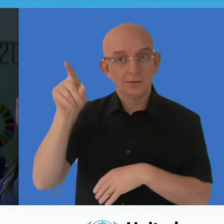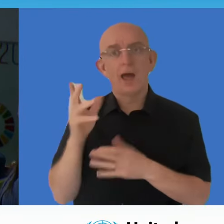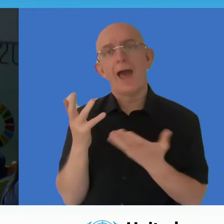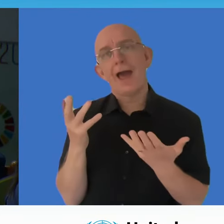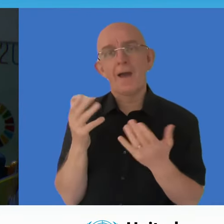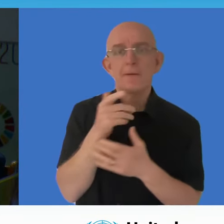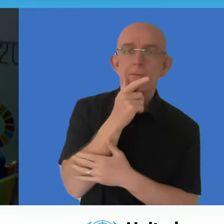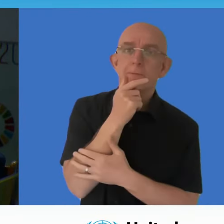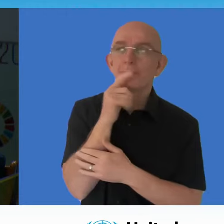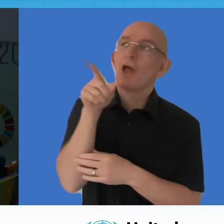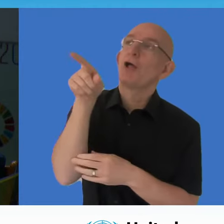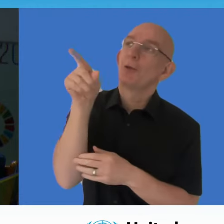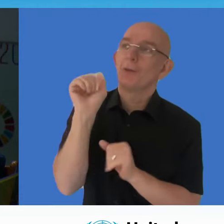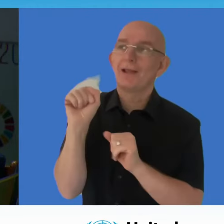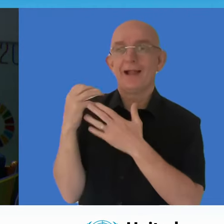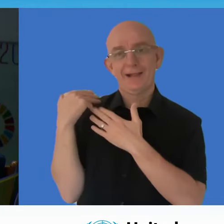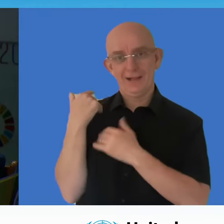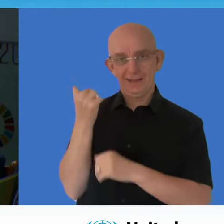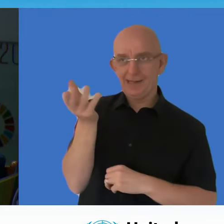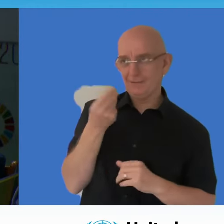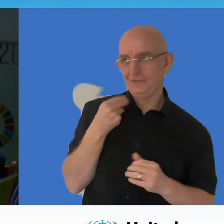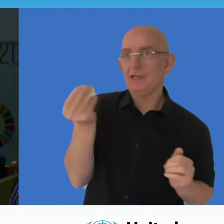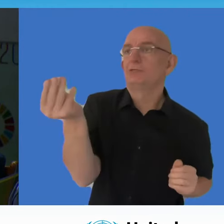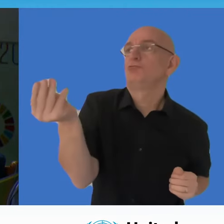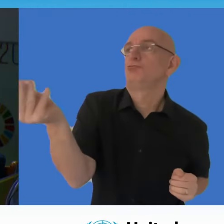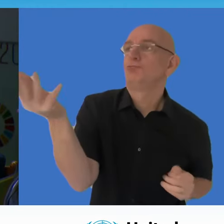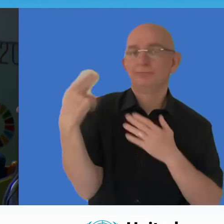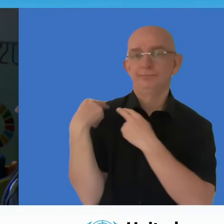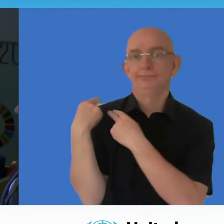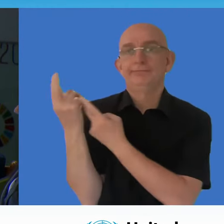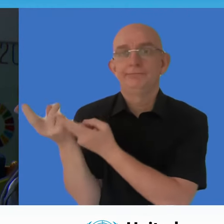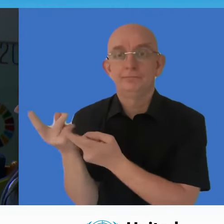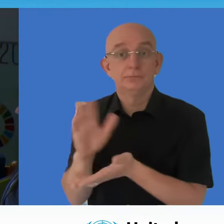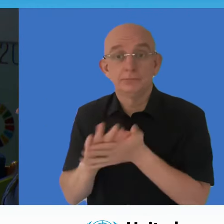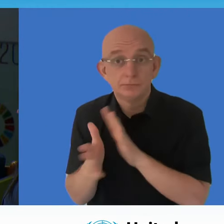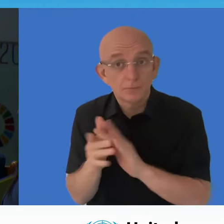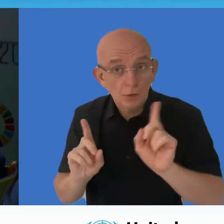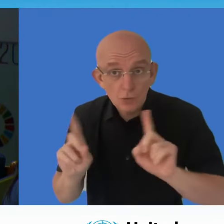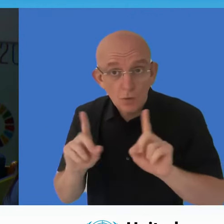must. For our future, for our planet, and for generations to come.